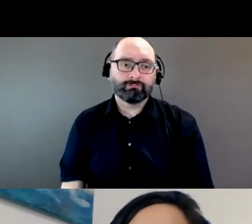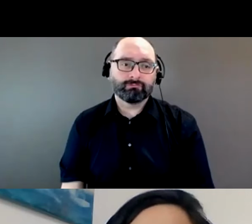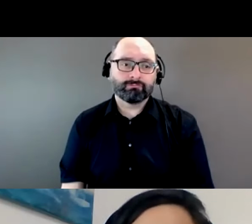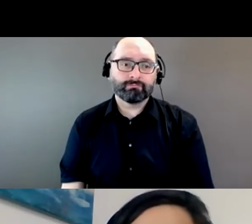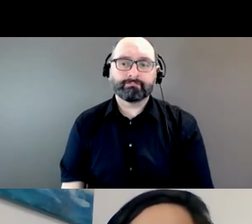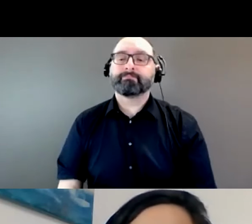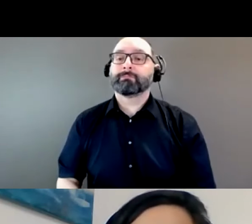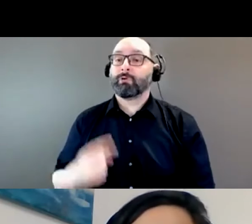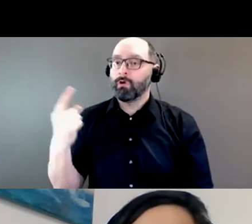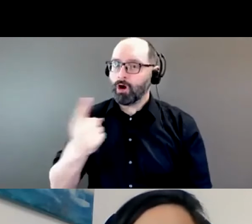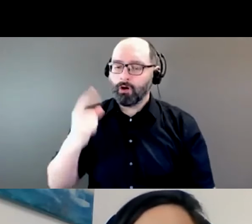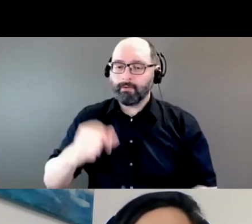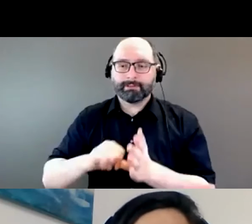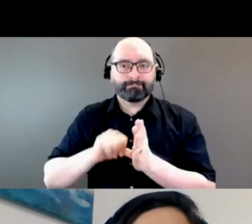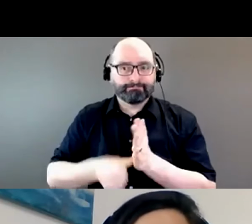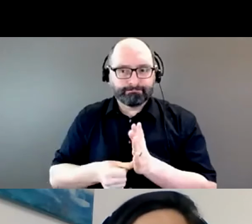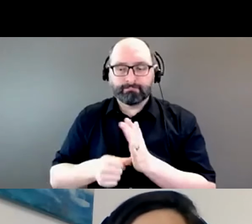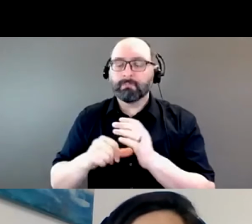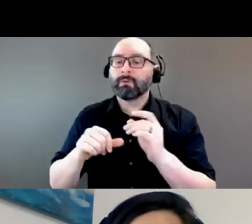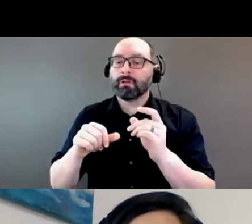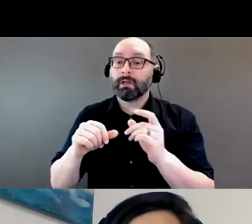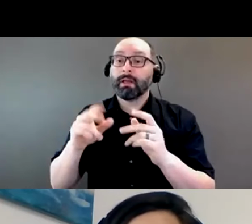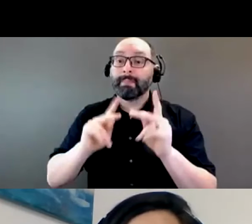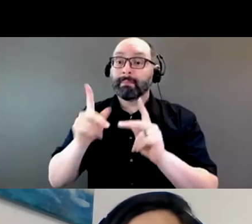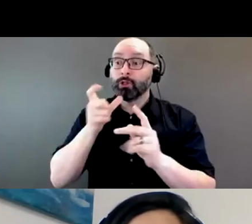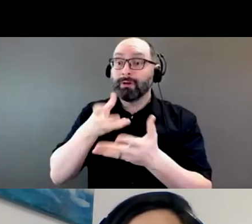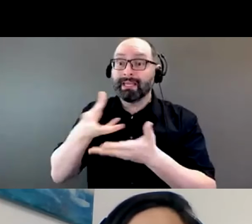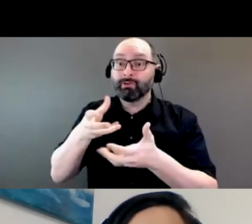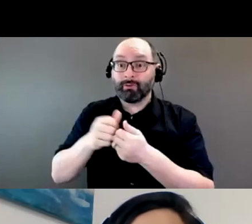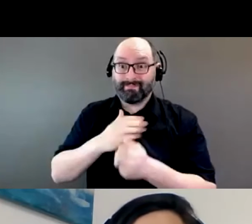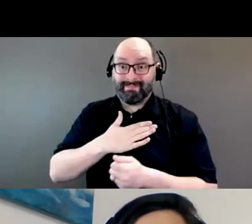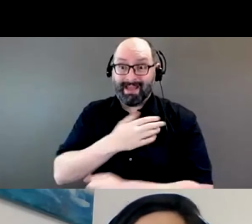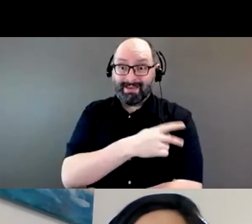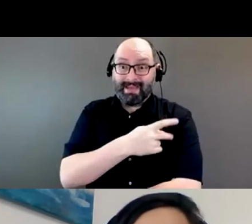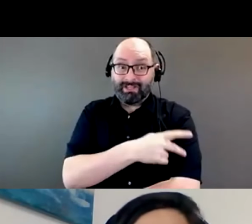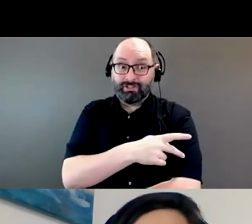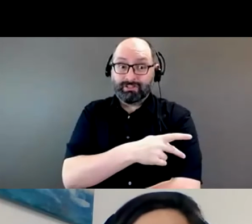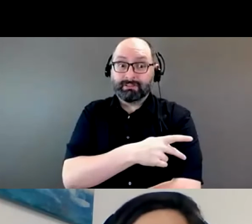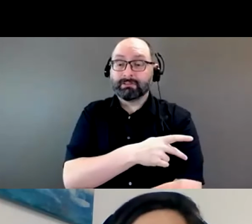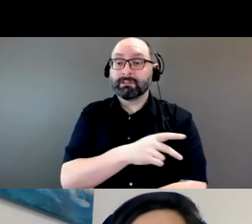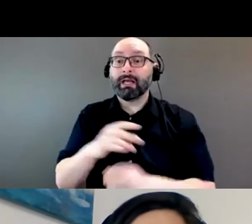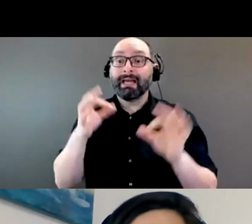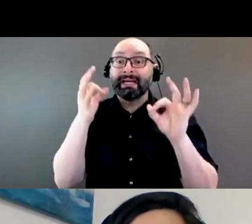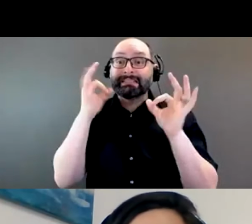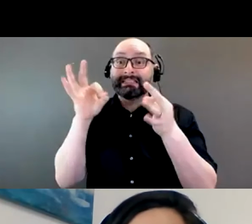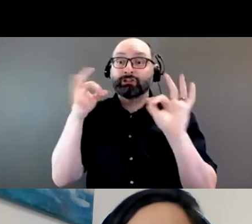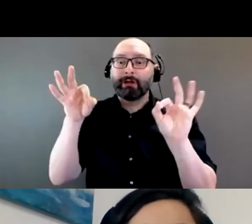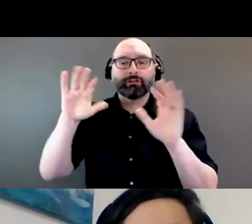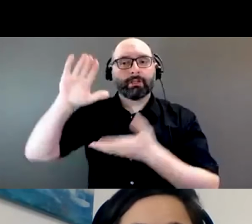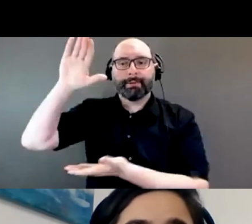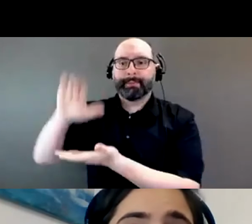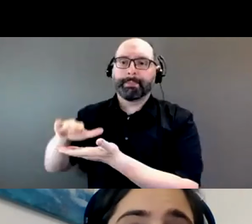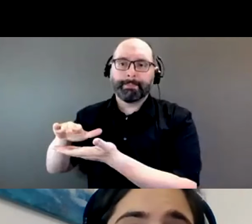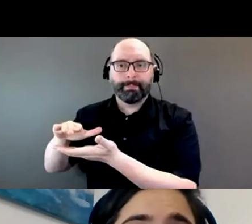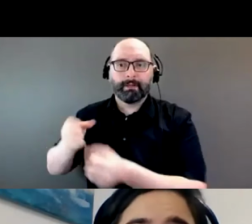So I always recommend to people who are interacting with my patients to eliminate all distractions.